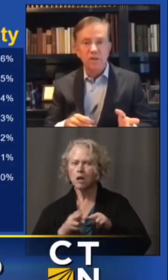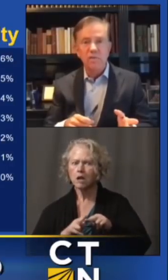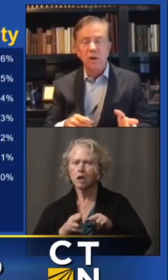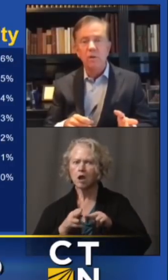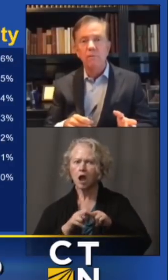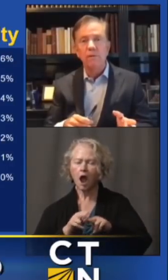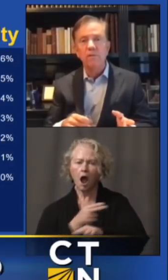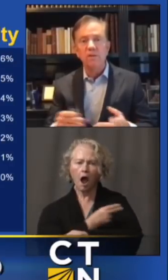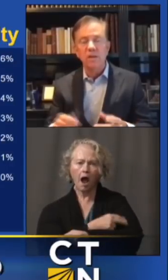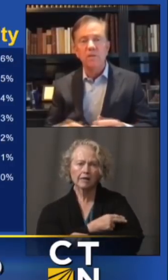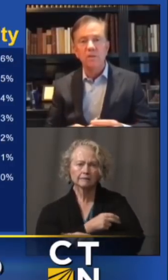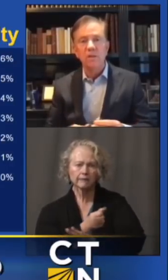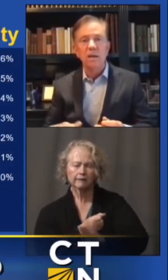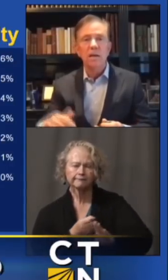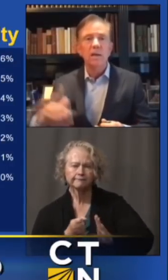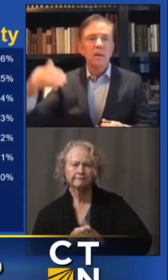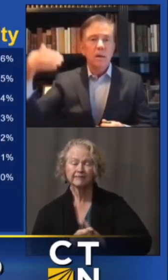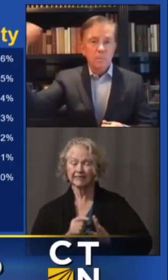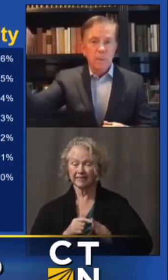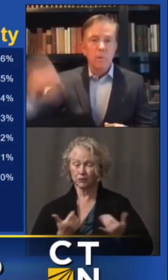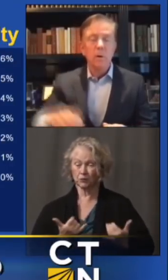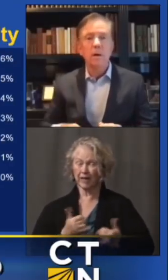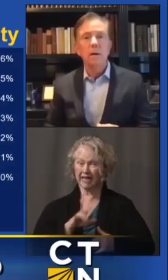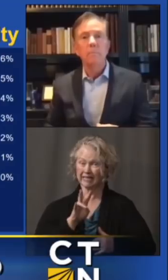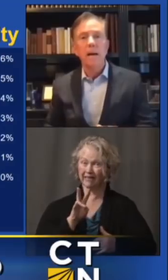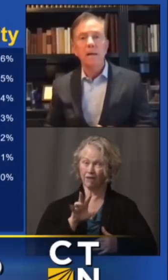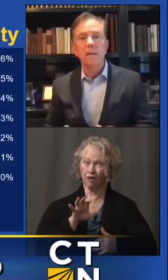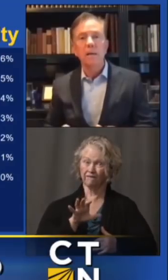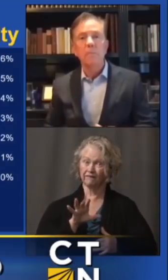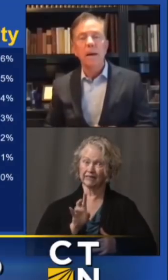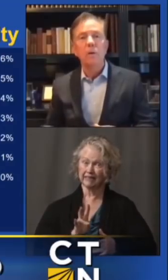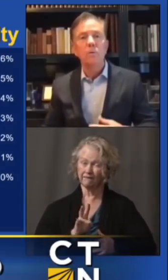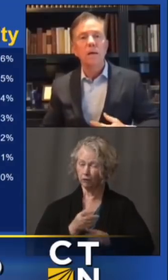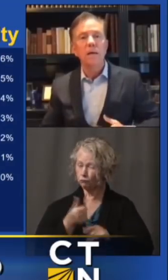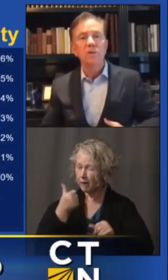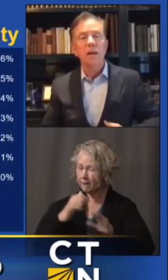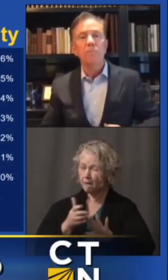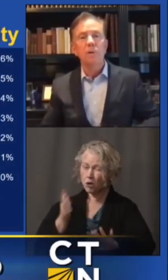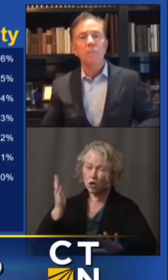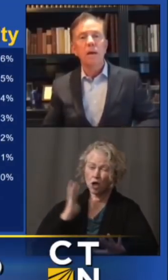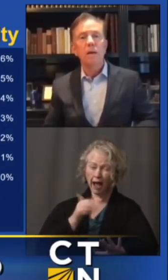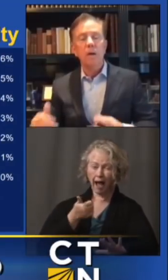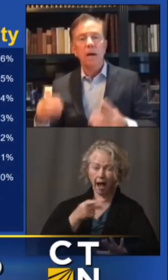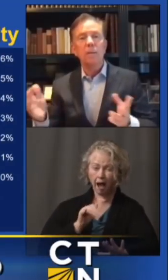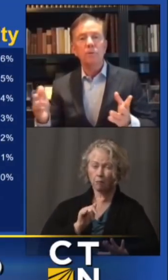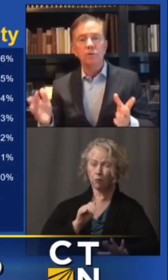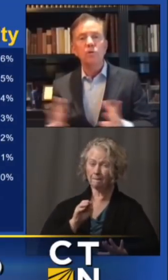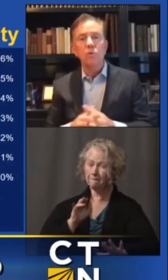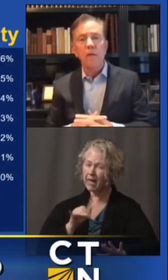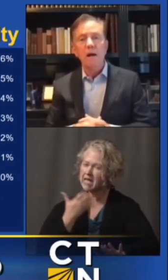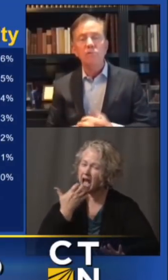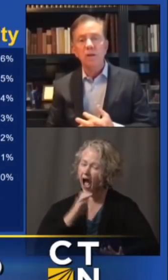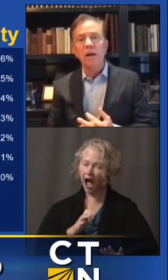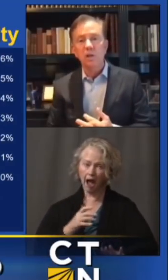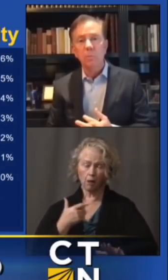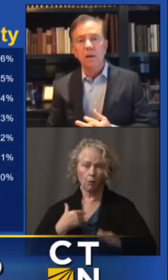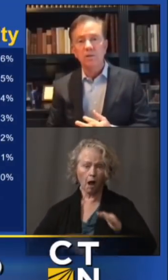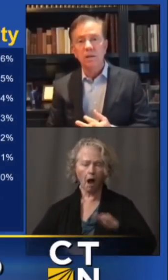about 757 today. Remember, back in the bad old days in April and May, we got up to